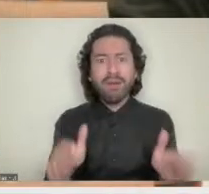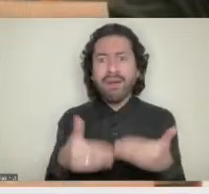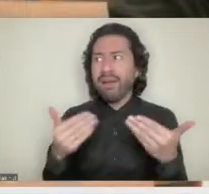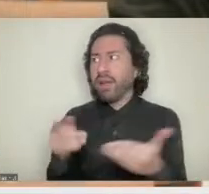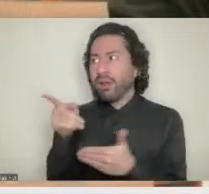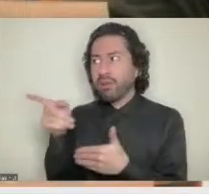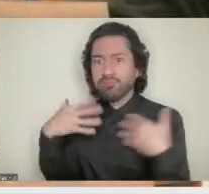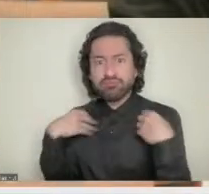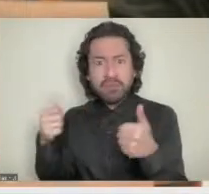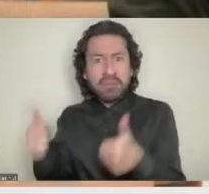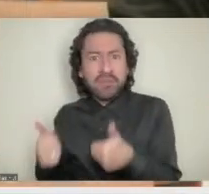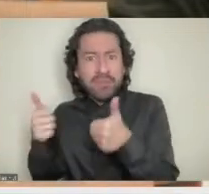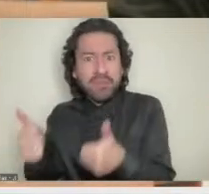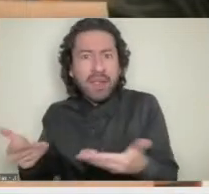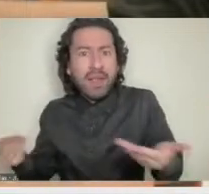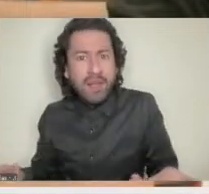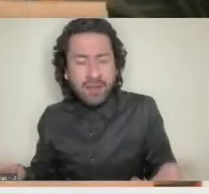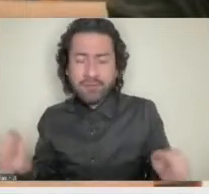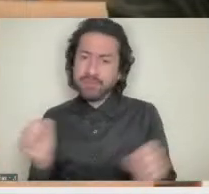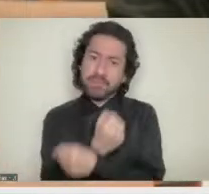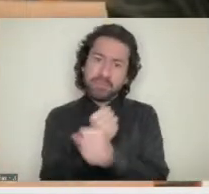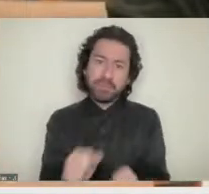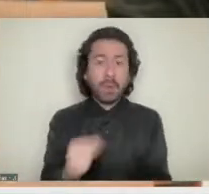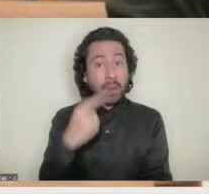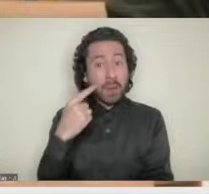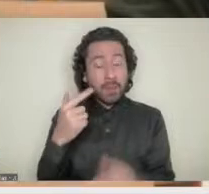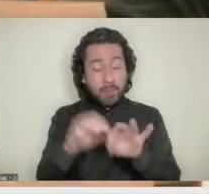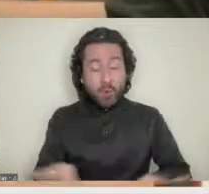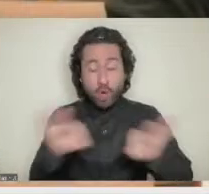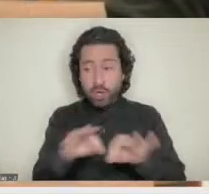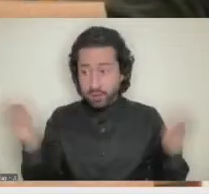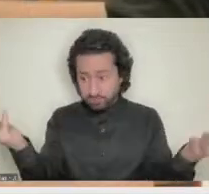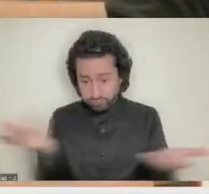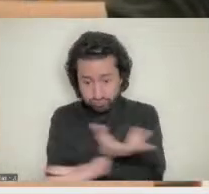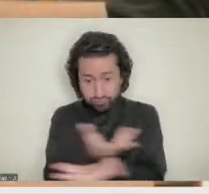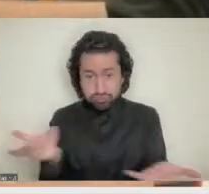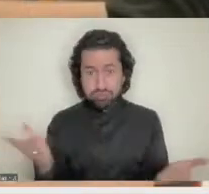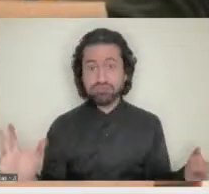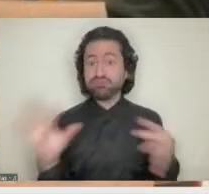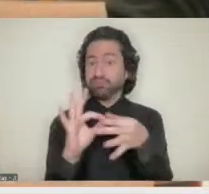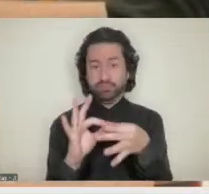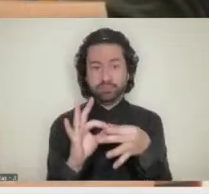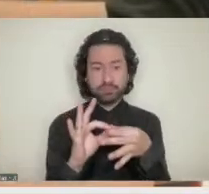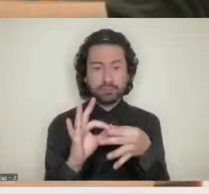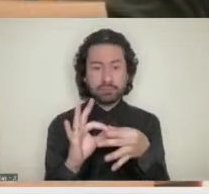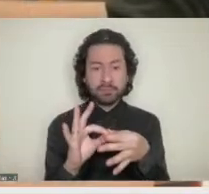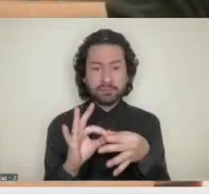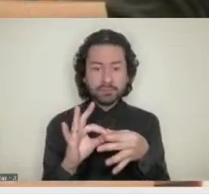also related to another part. So it's very interesting that